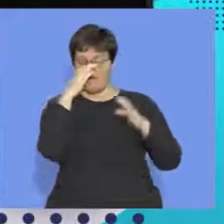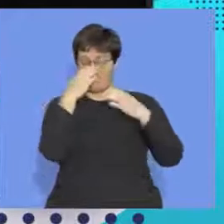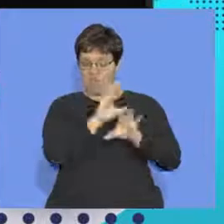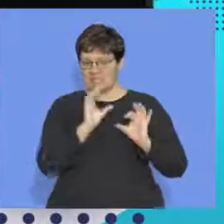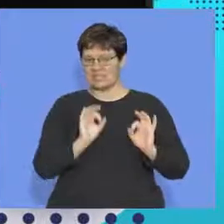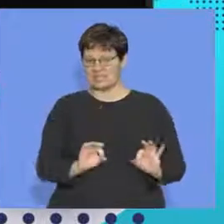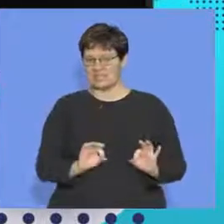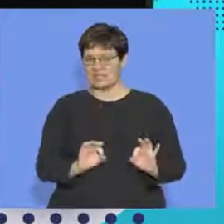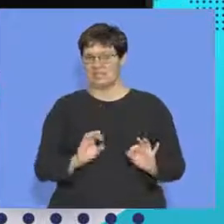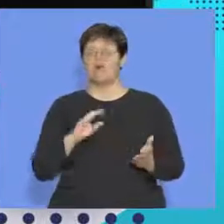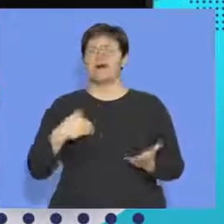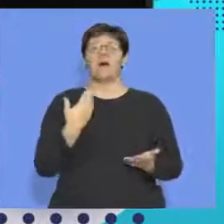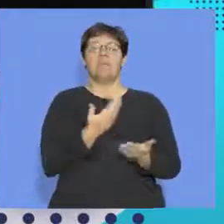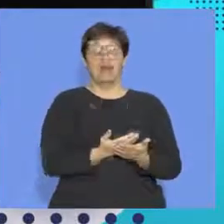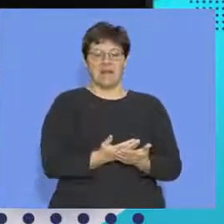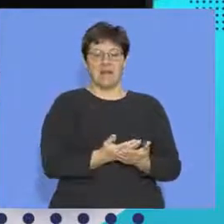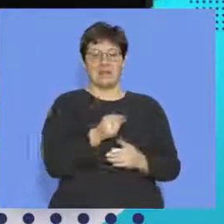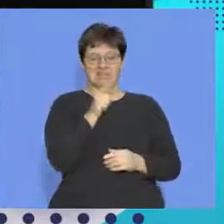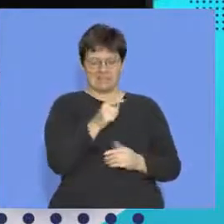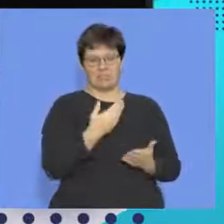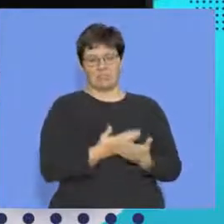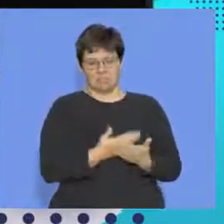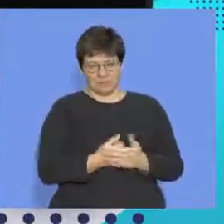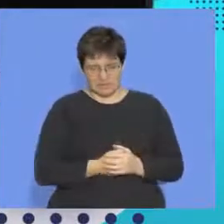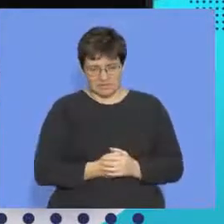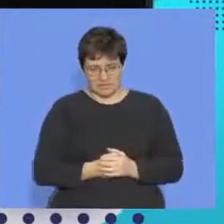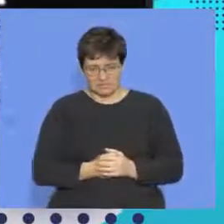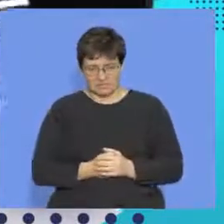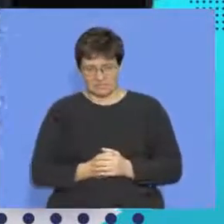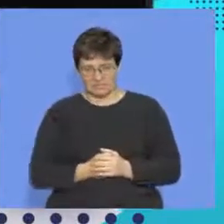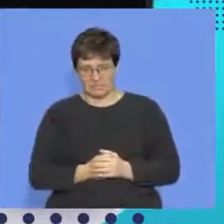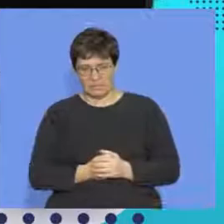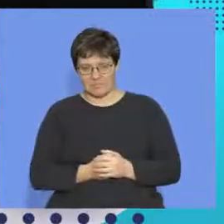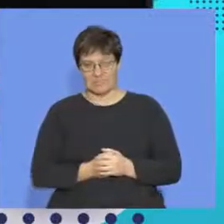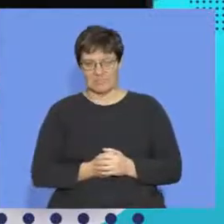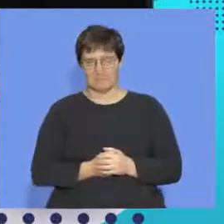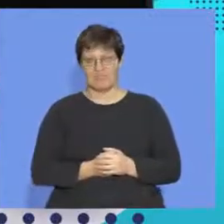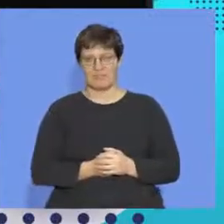is applying counting principle and probability, let's look at what we have.